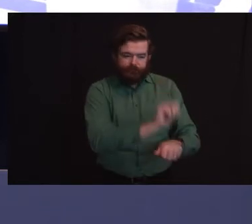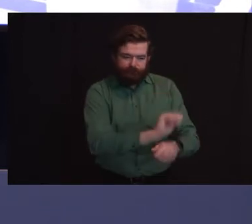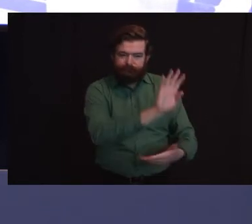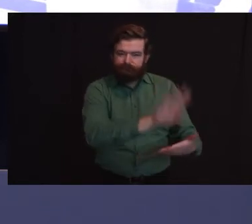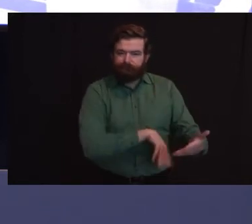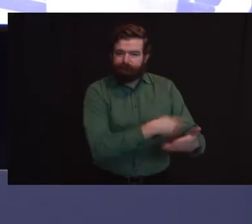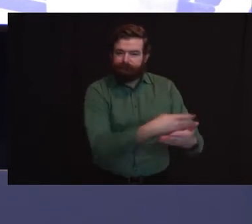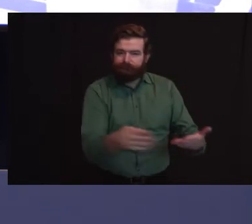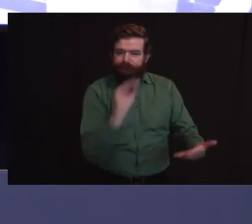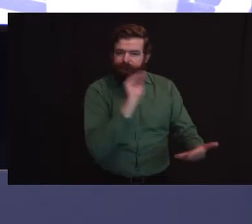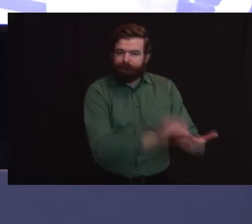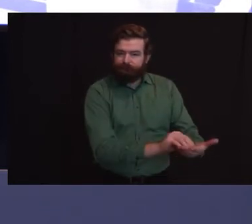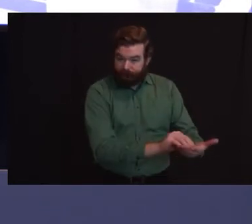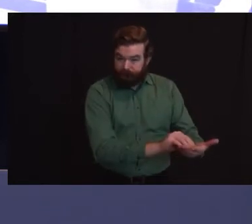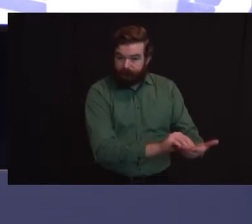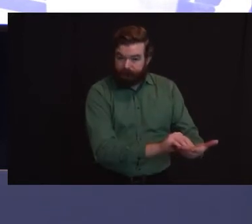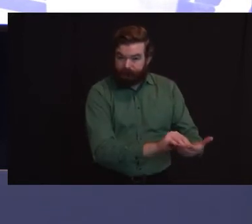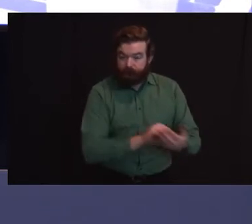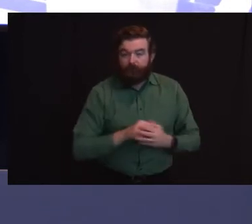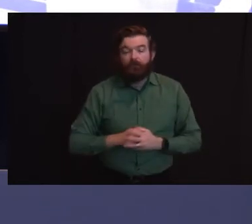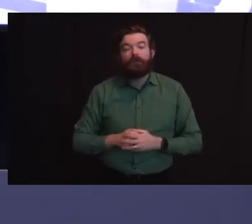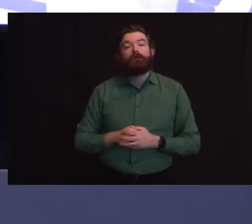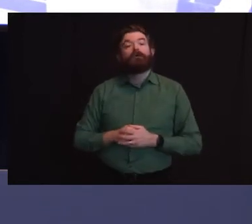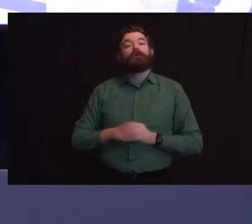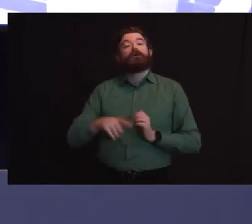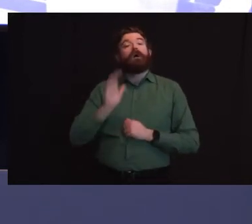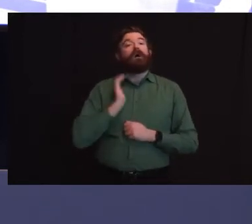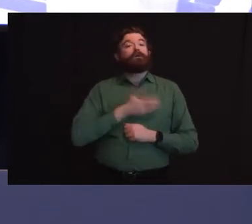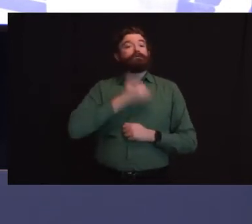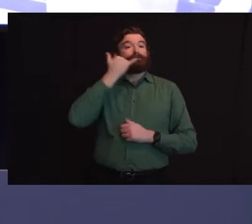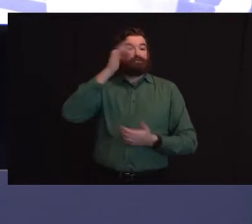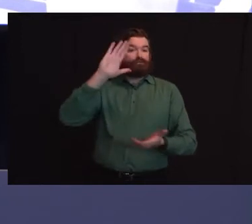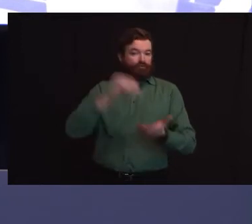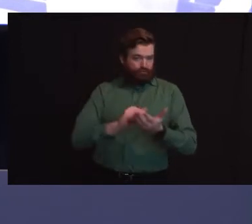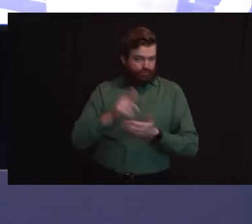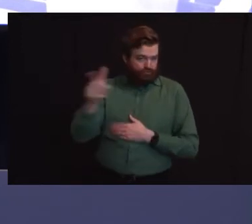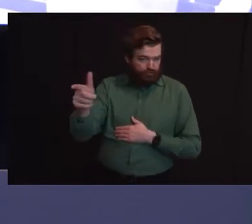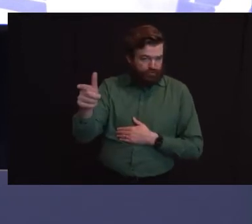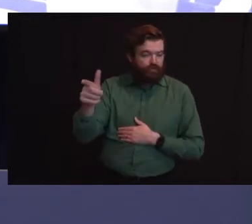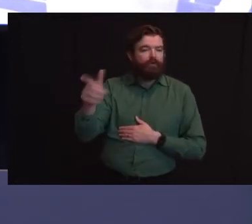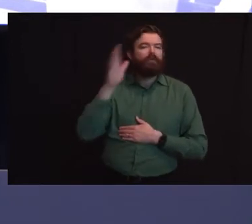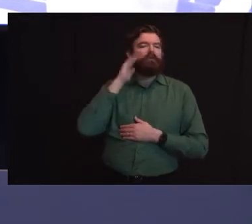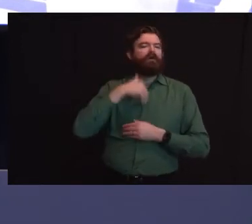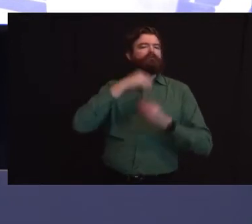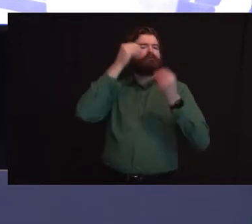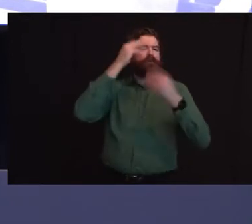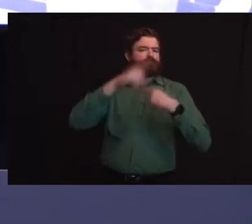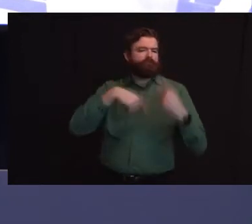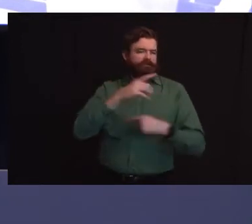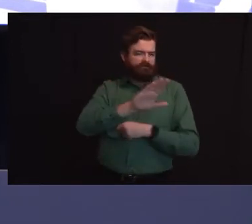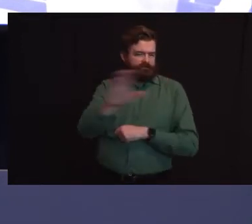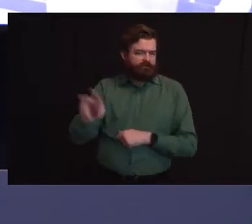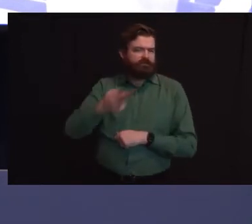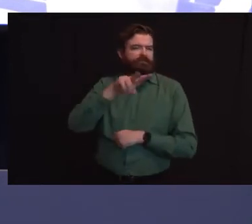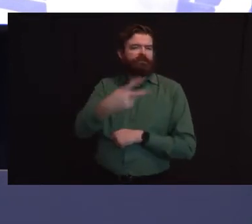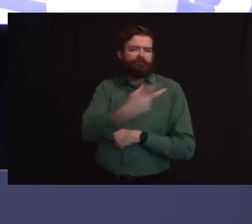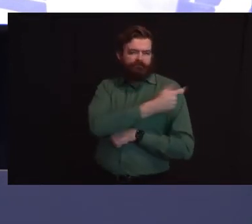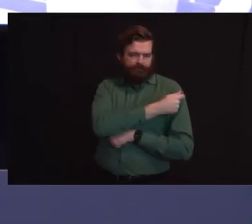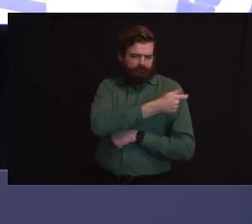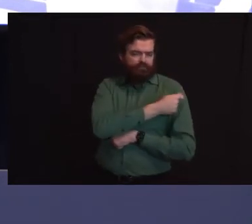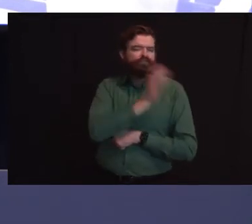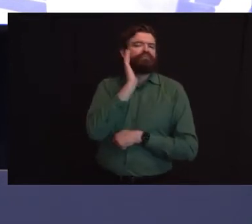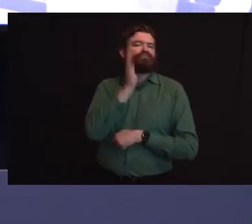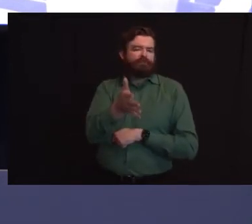have operators available to assist individuals who have questions about second dose appointments. We ask everyone to continue to be